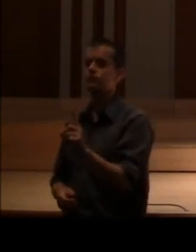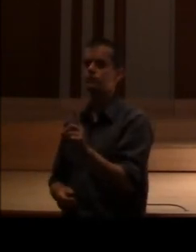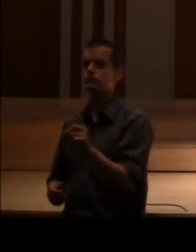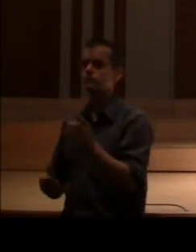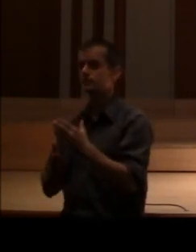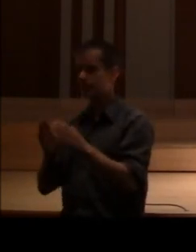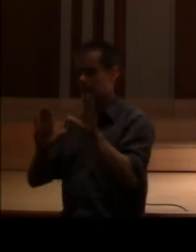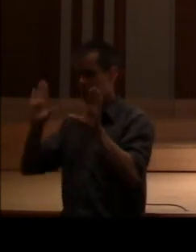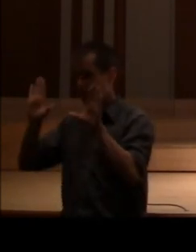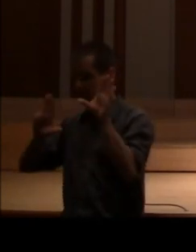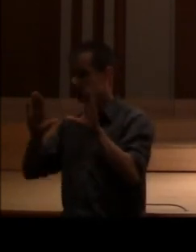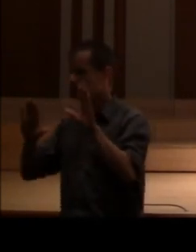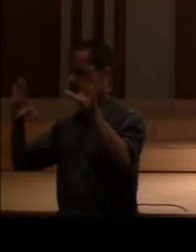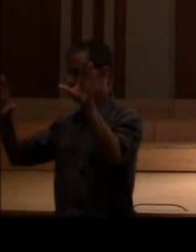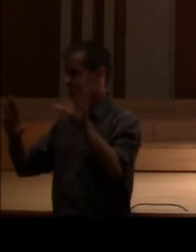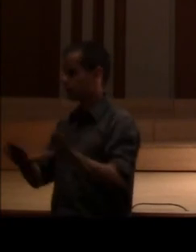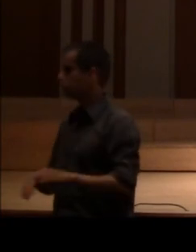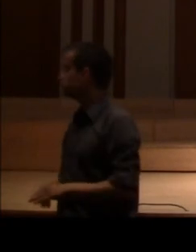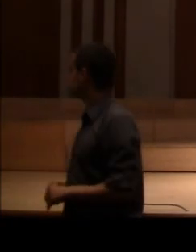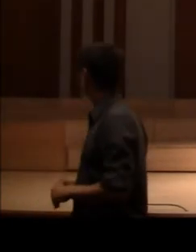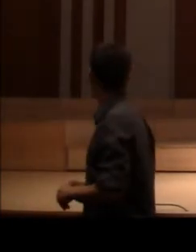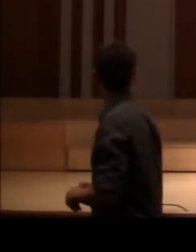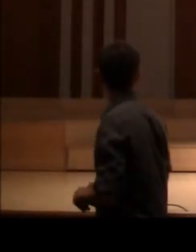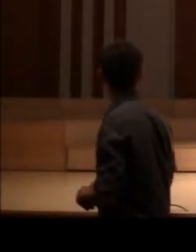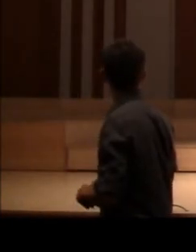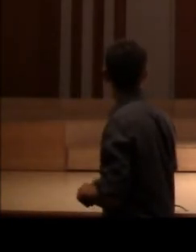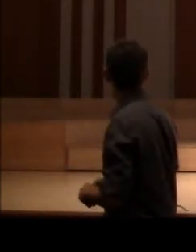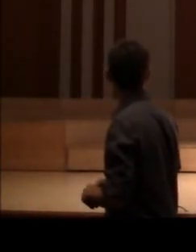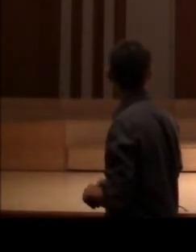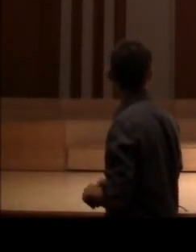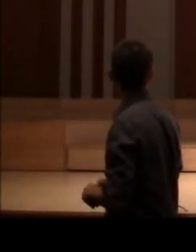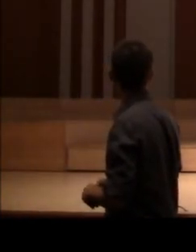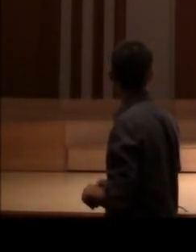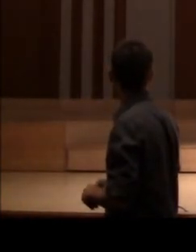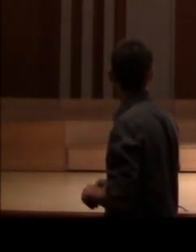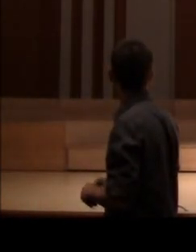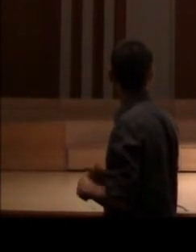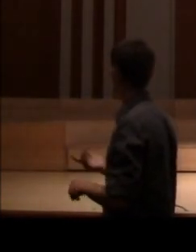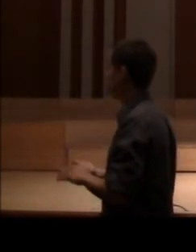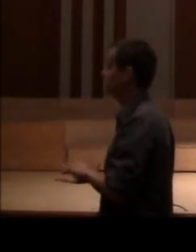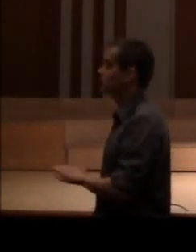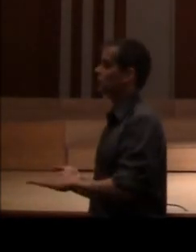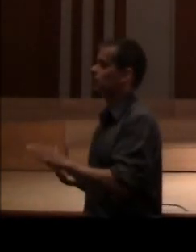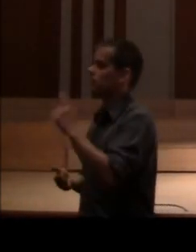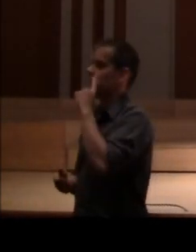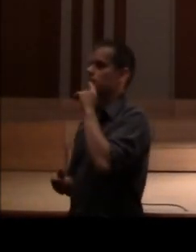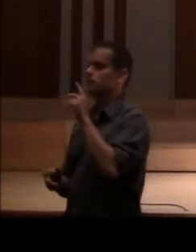Seeing some raised hands? Great. This is a really nice one, because if you think about how a person's voice,